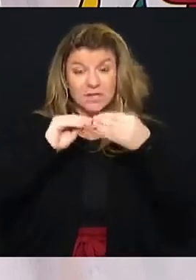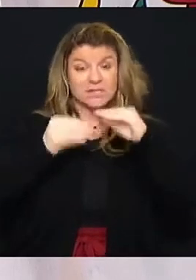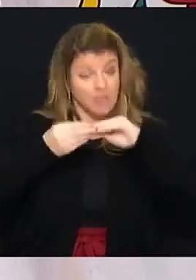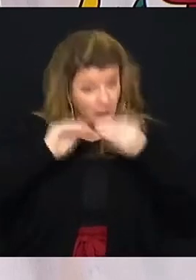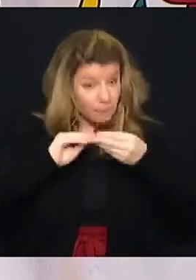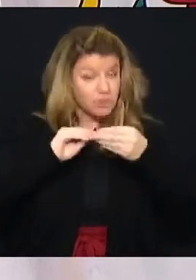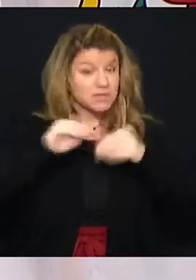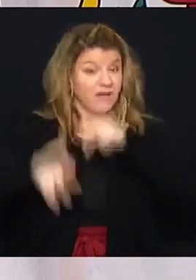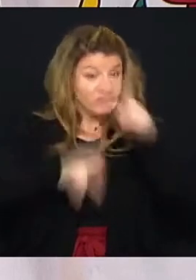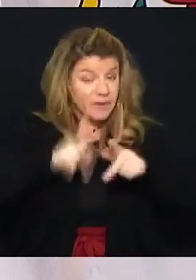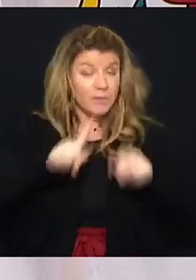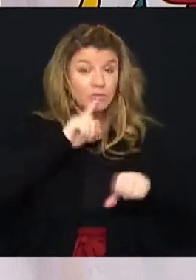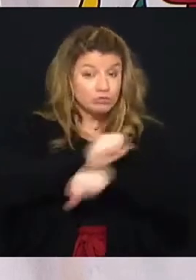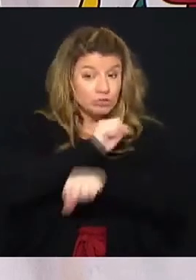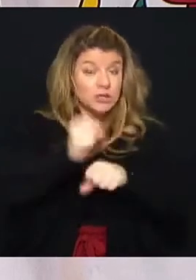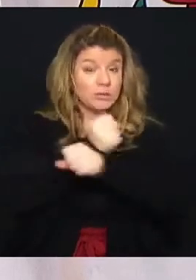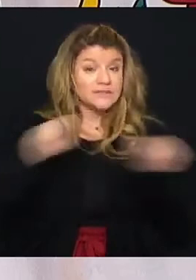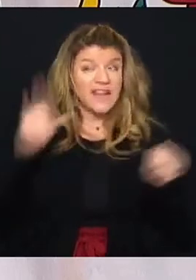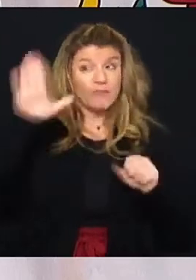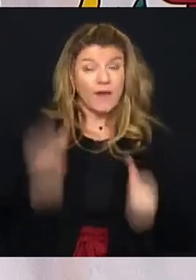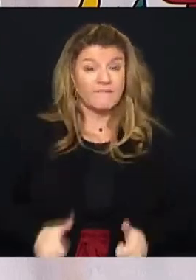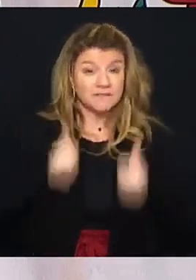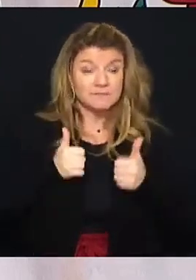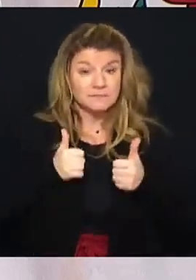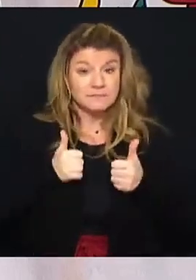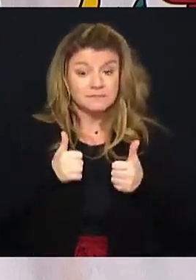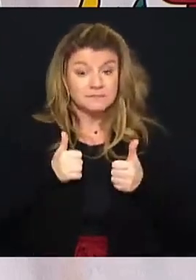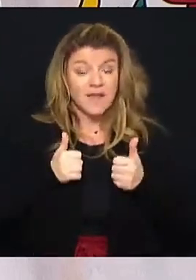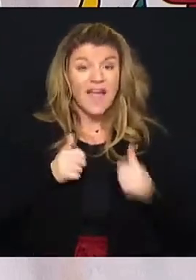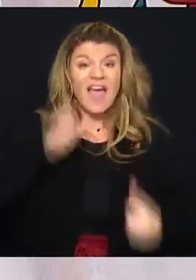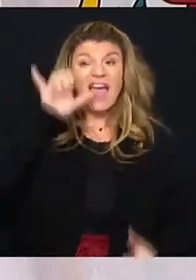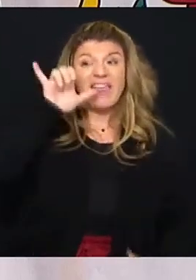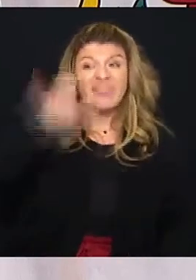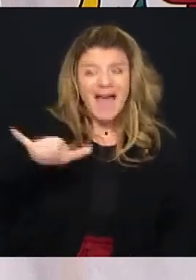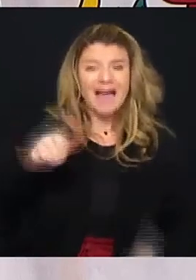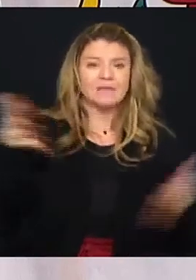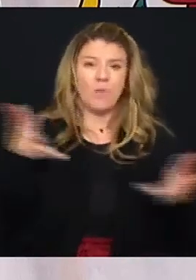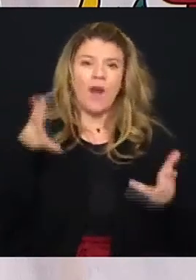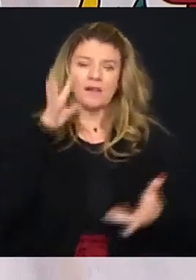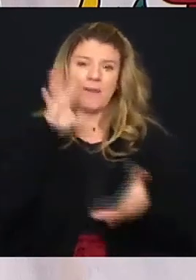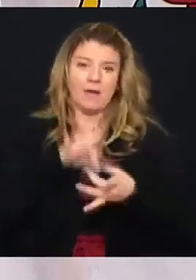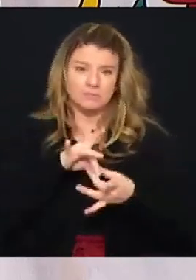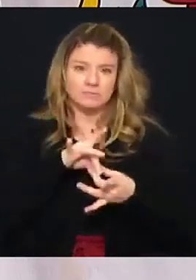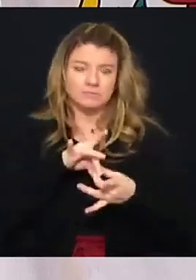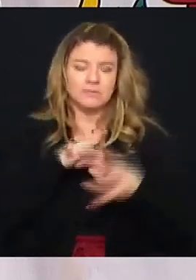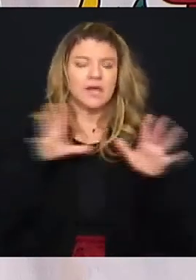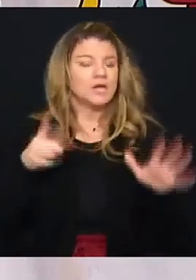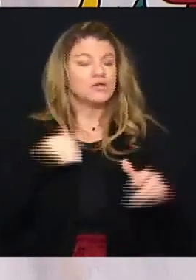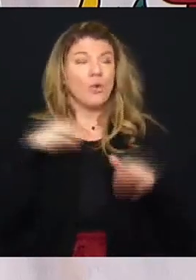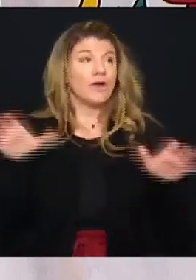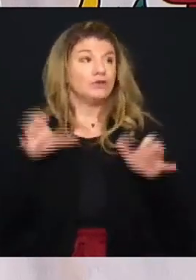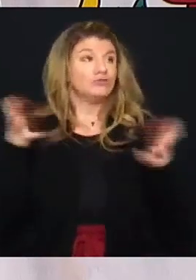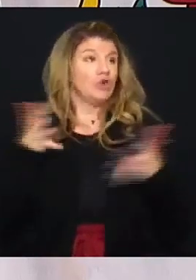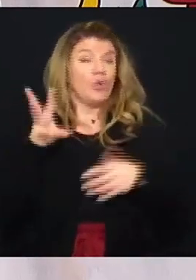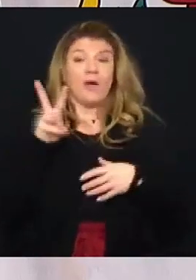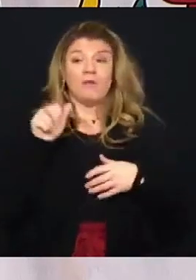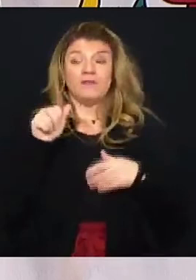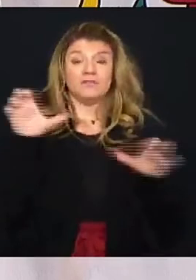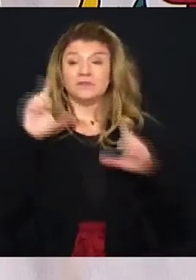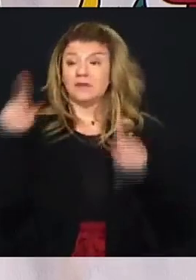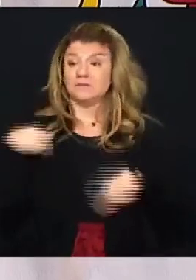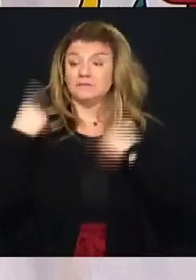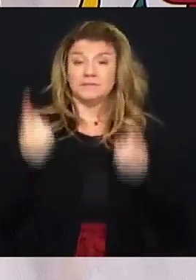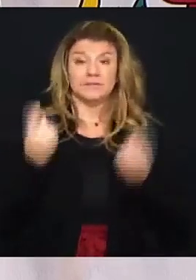people that truly we saved their lives. And that's what this is all about. So we just do what West Virginians have done